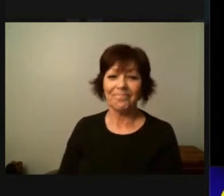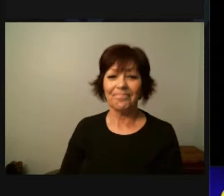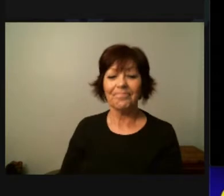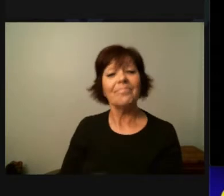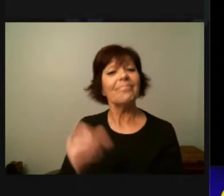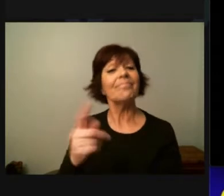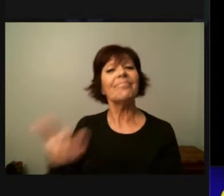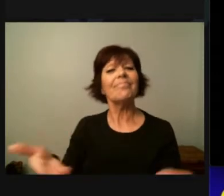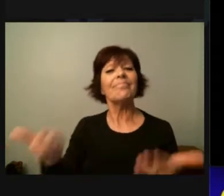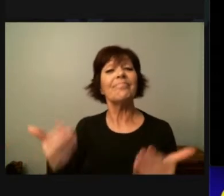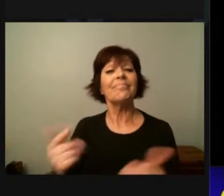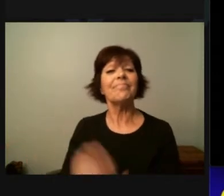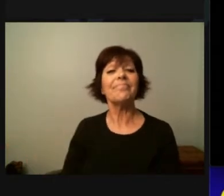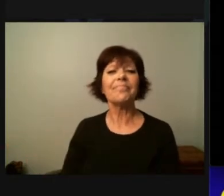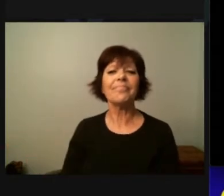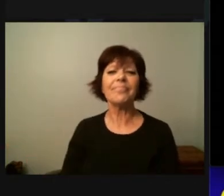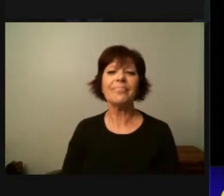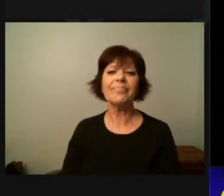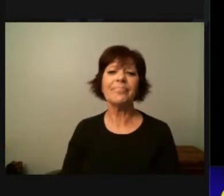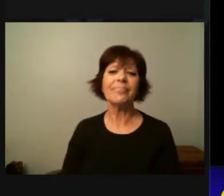Okay, next slide, please.